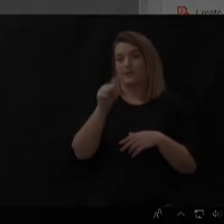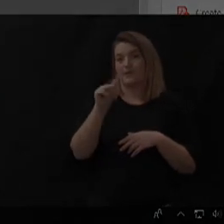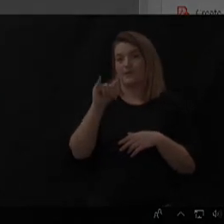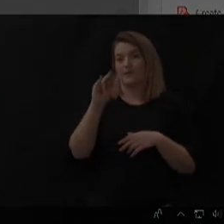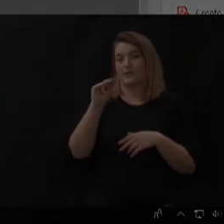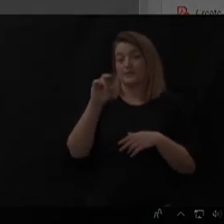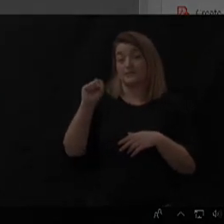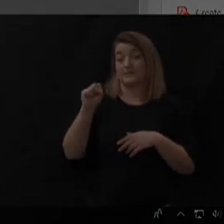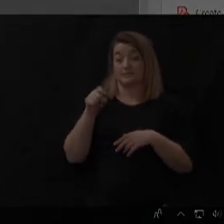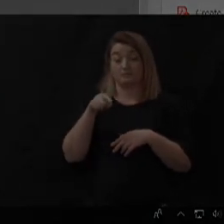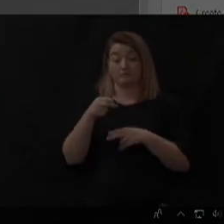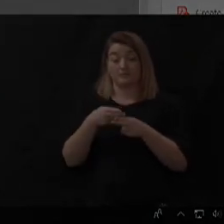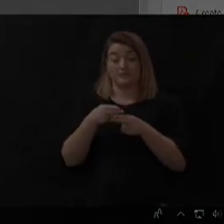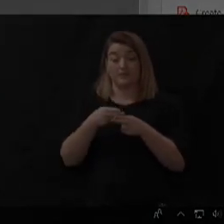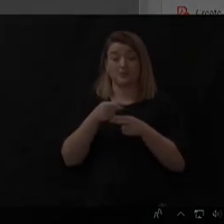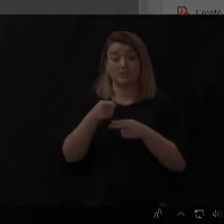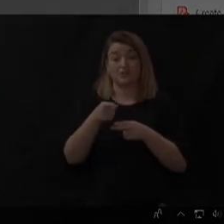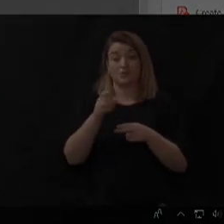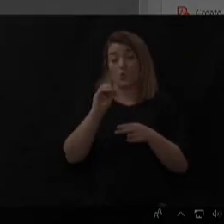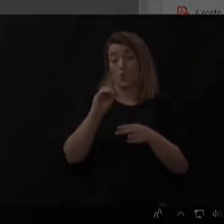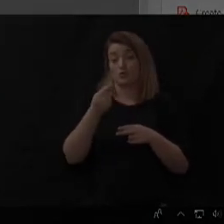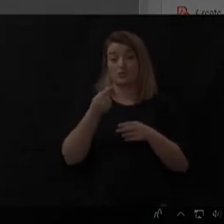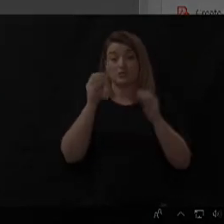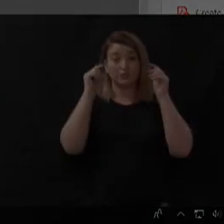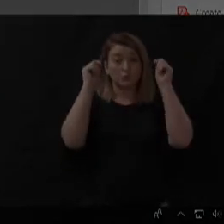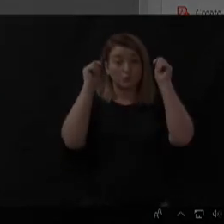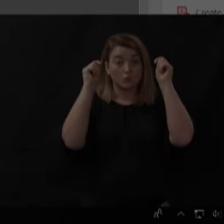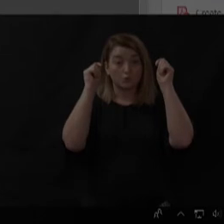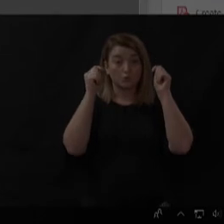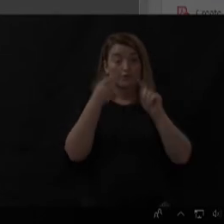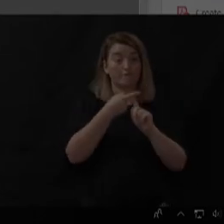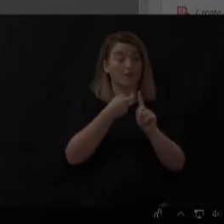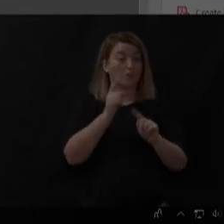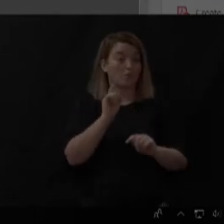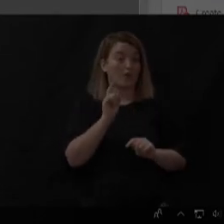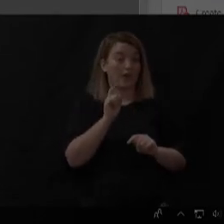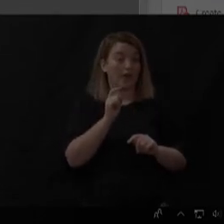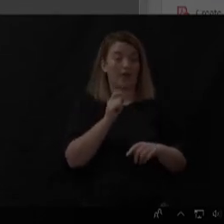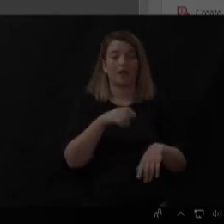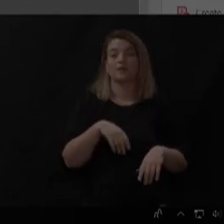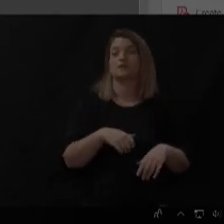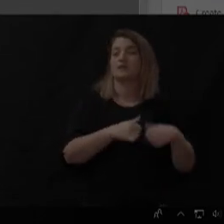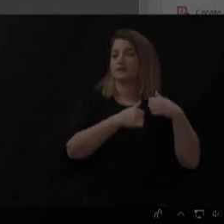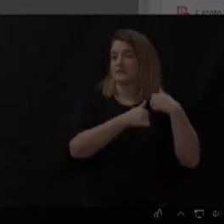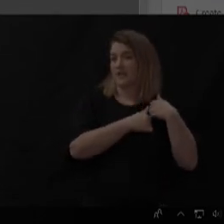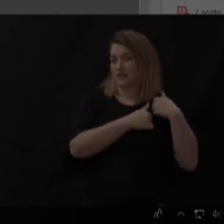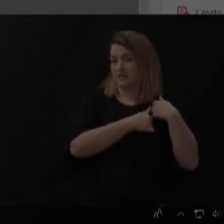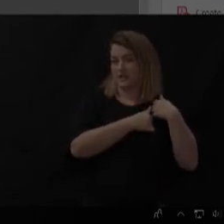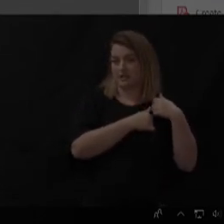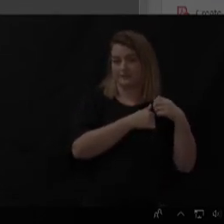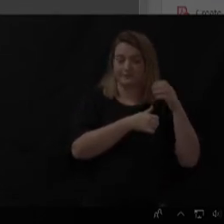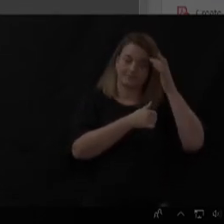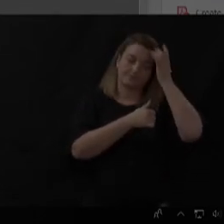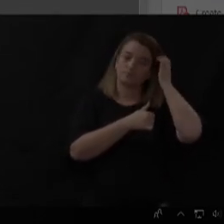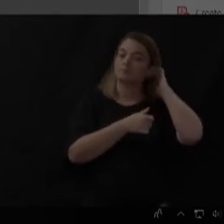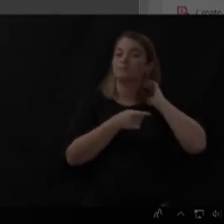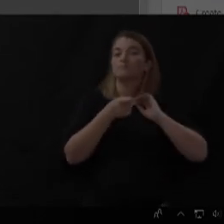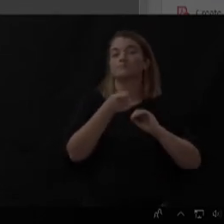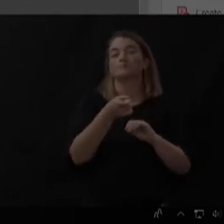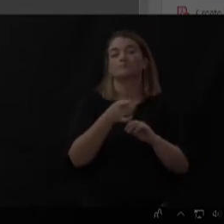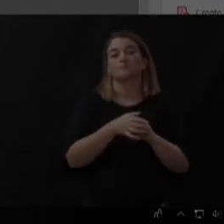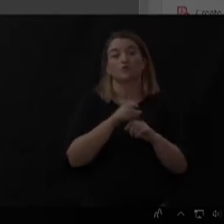Canada. She also gives freebies from time to time, and this was a freebie. So for could, would, and